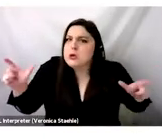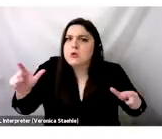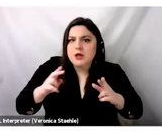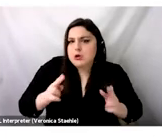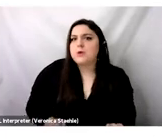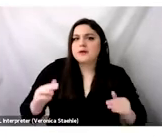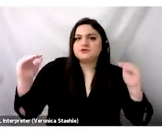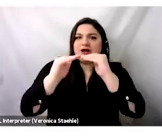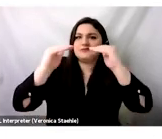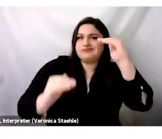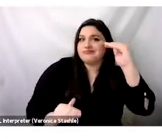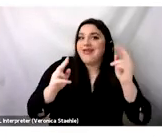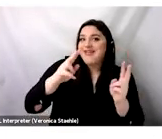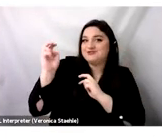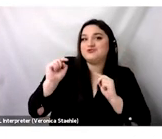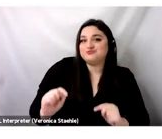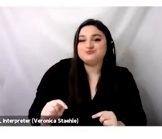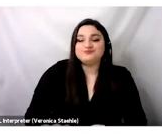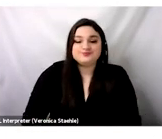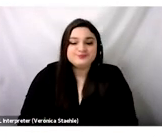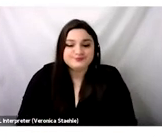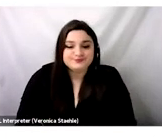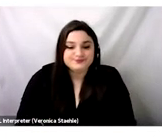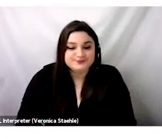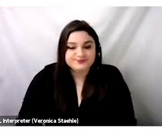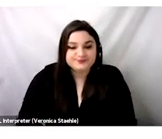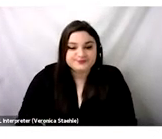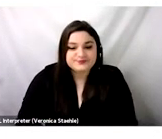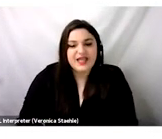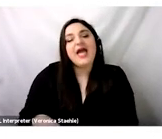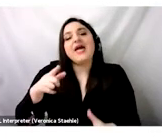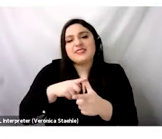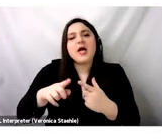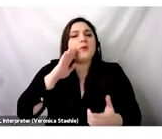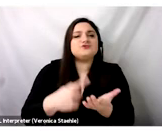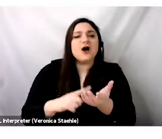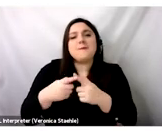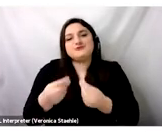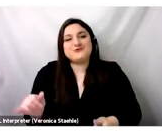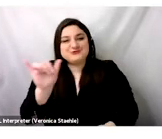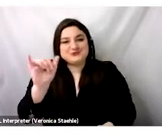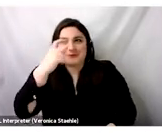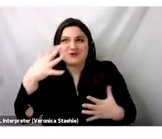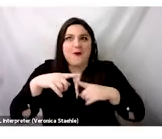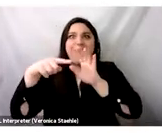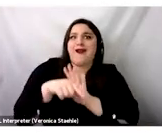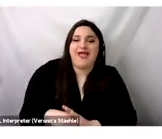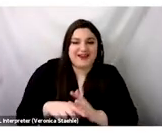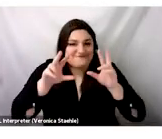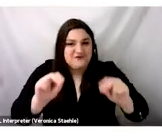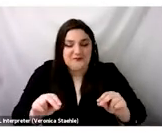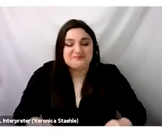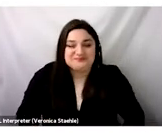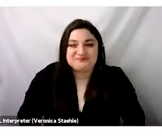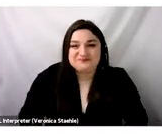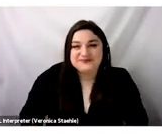it can't be all bad, right? So really quickly, I wanted to talk about myself just a little bit so that you understand where I'm coming